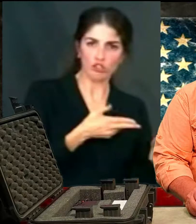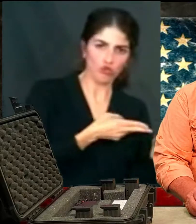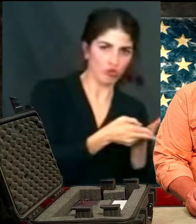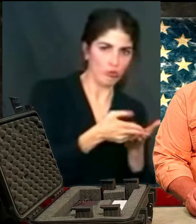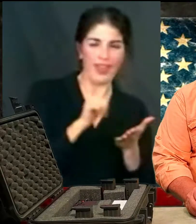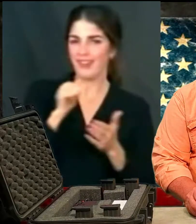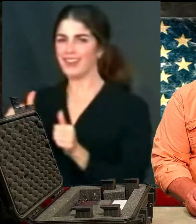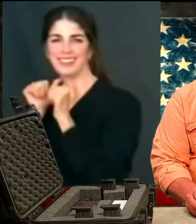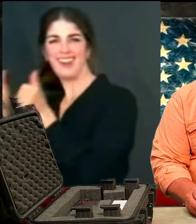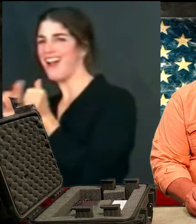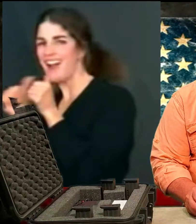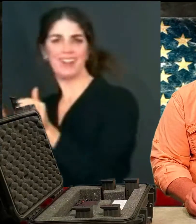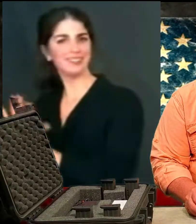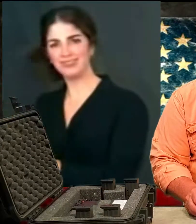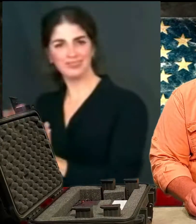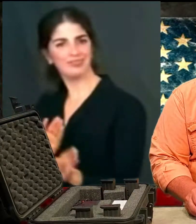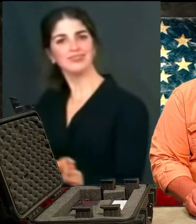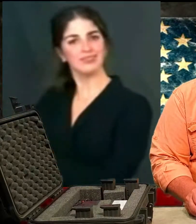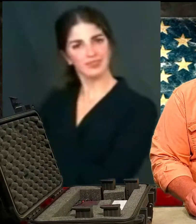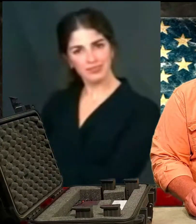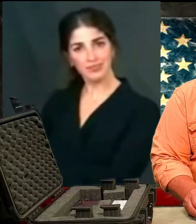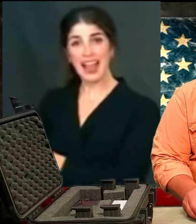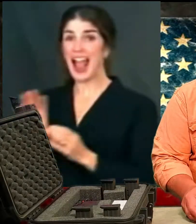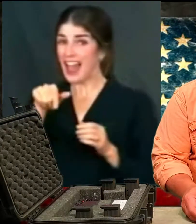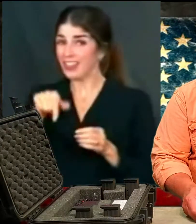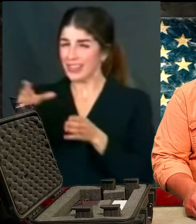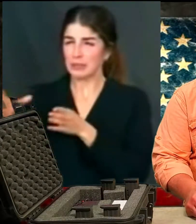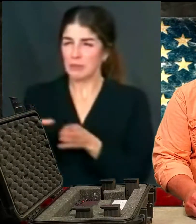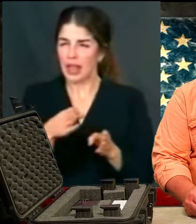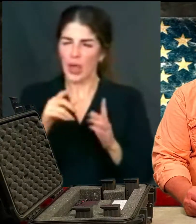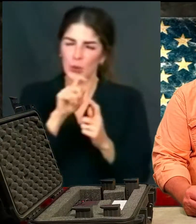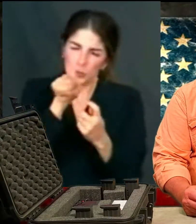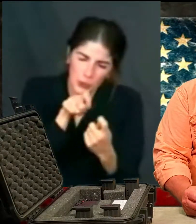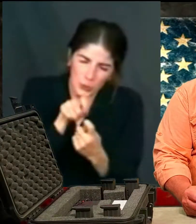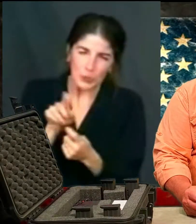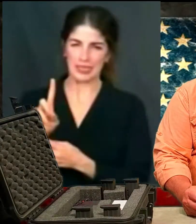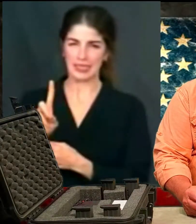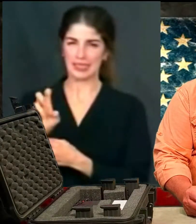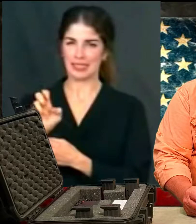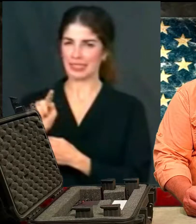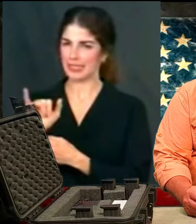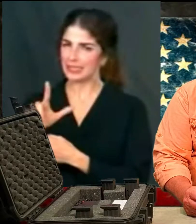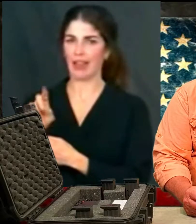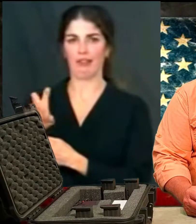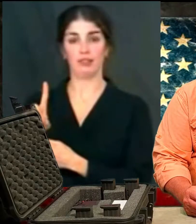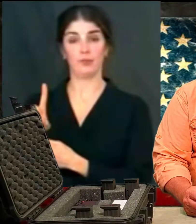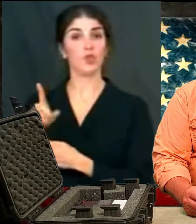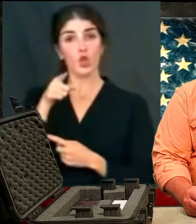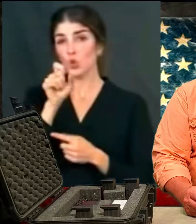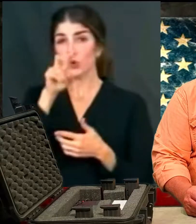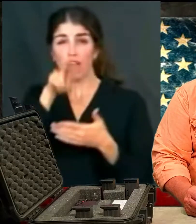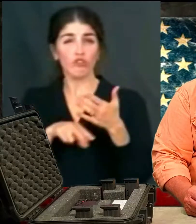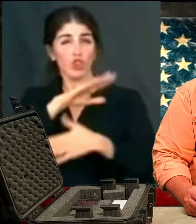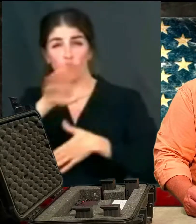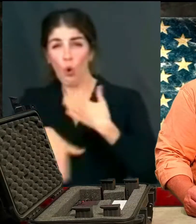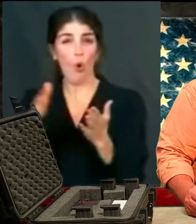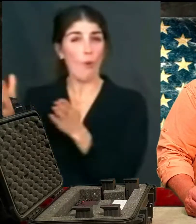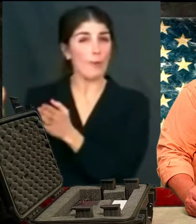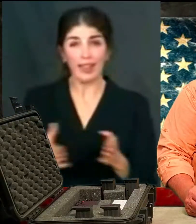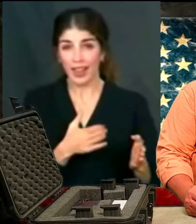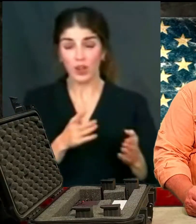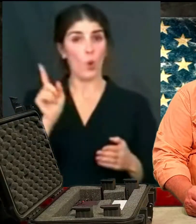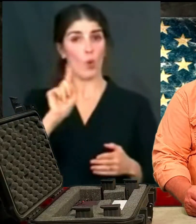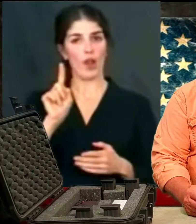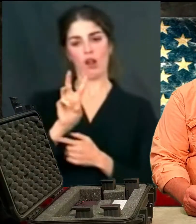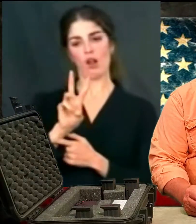it off to the time I got it back. I have been working really hard lately. I have